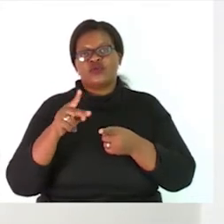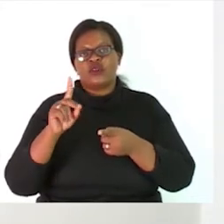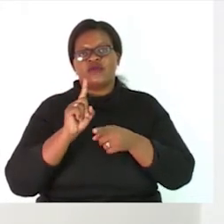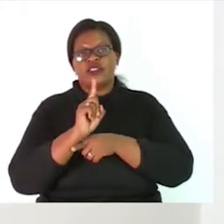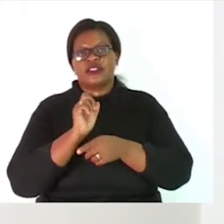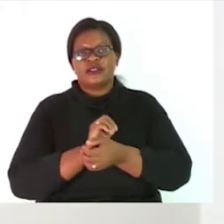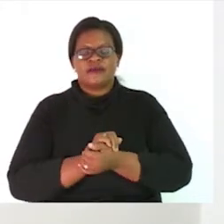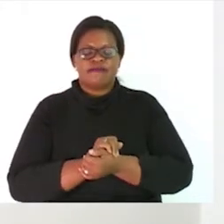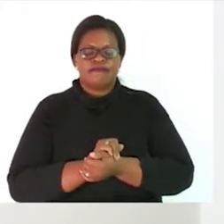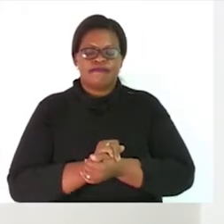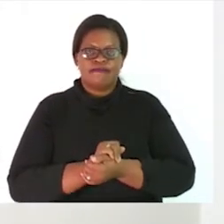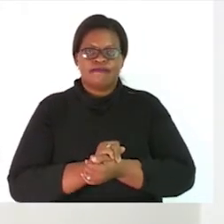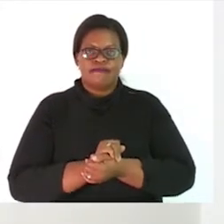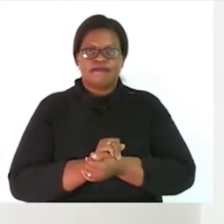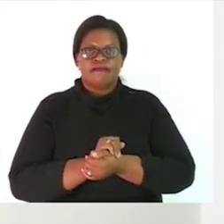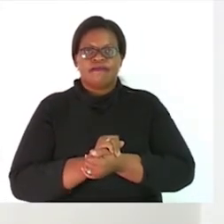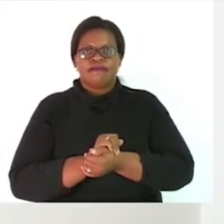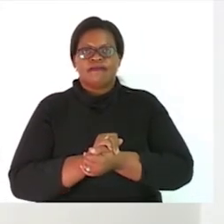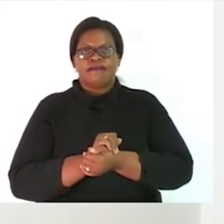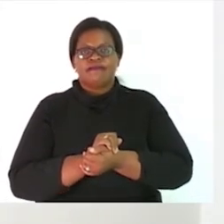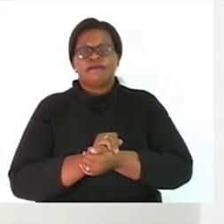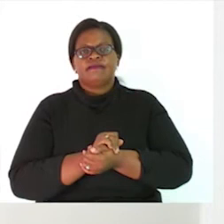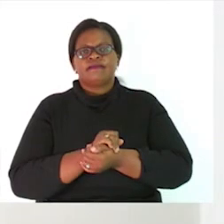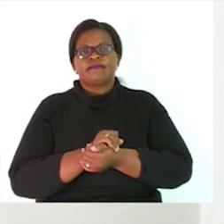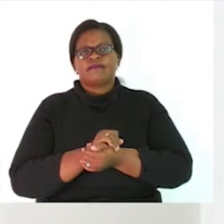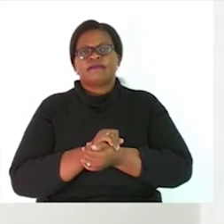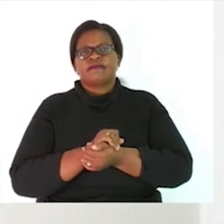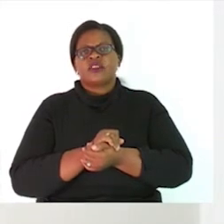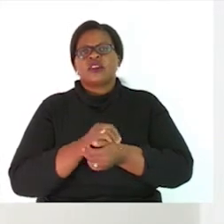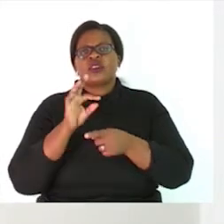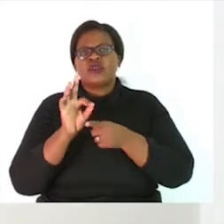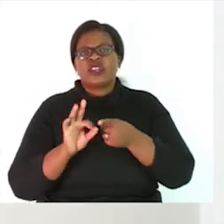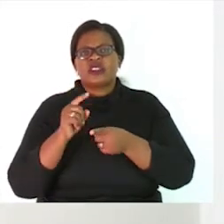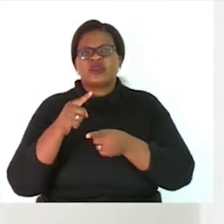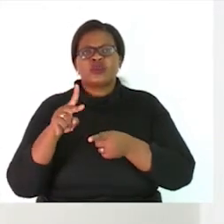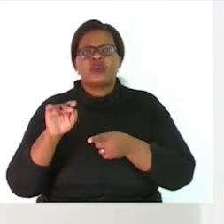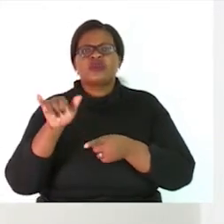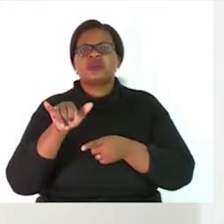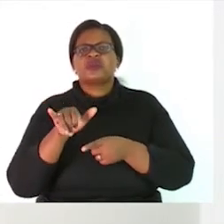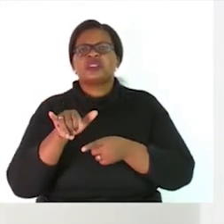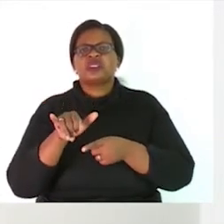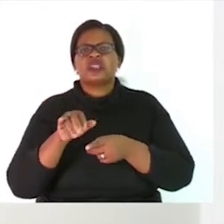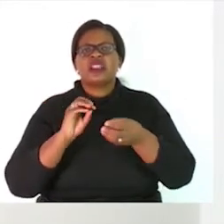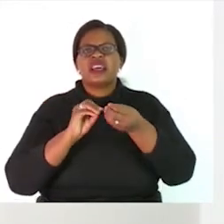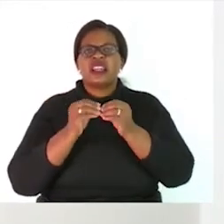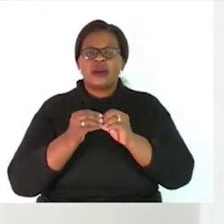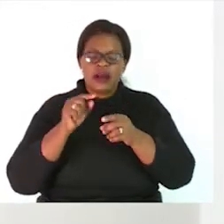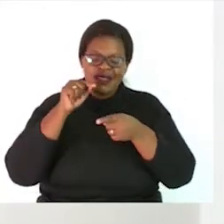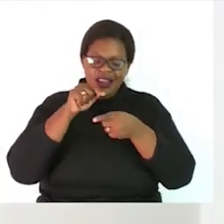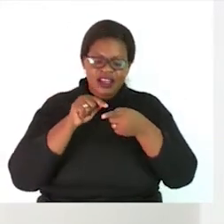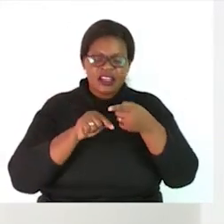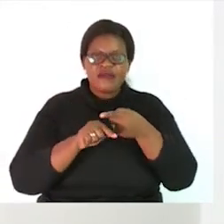first. Pomweni, the factors of 12, meaning the numbers that I can